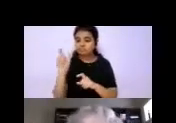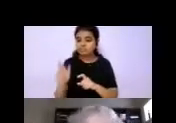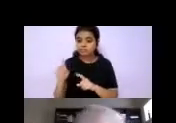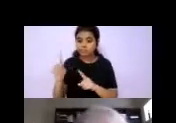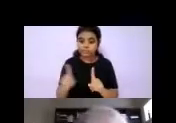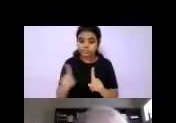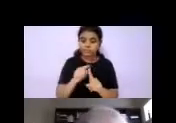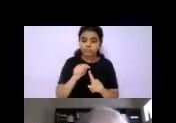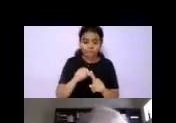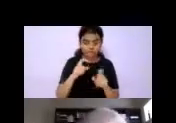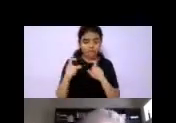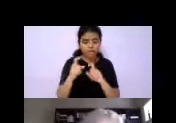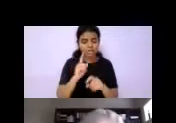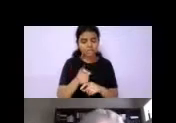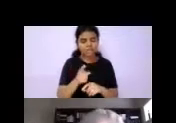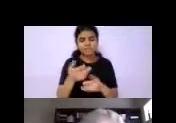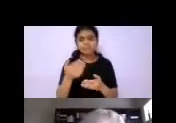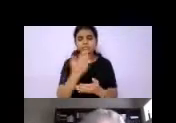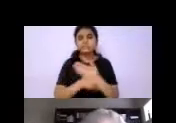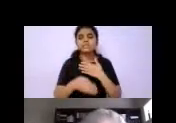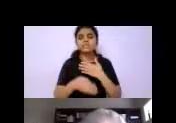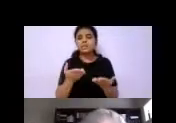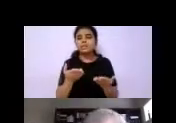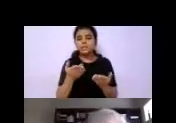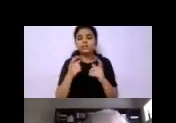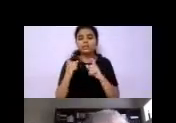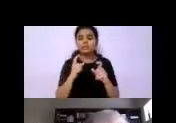erode dignity.